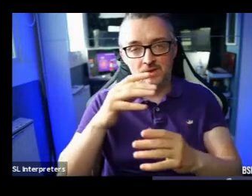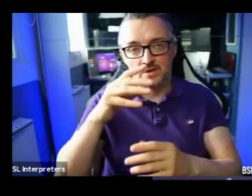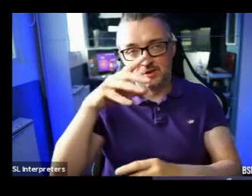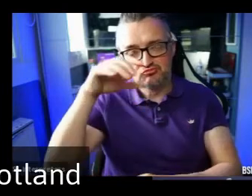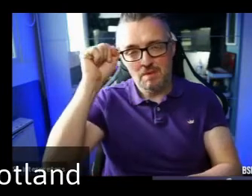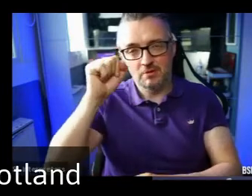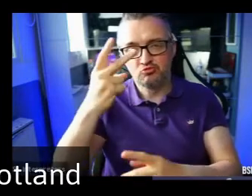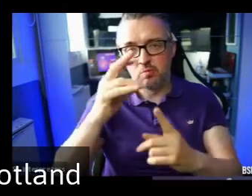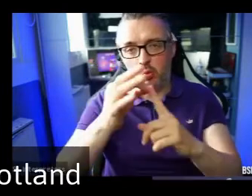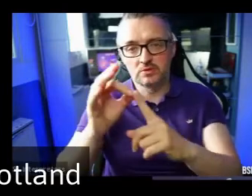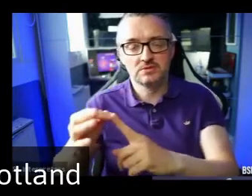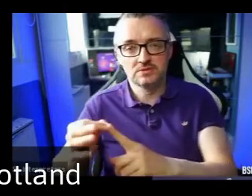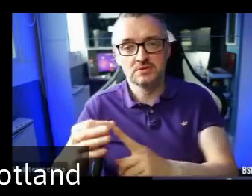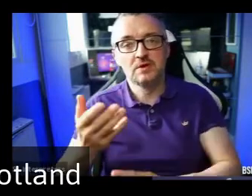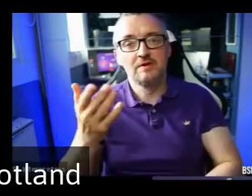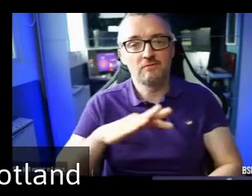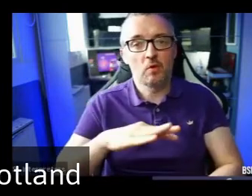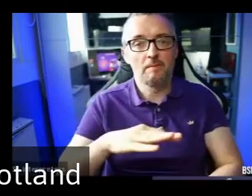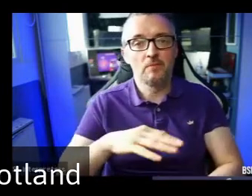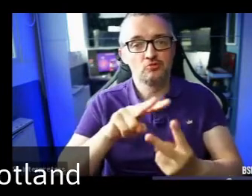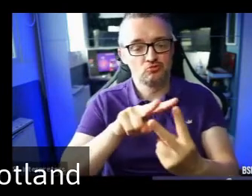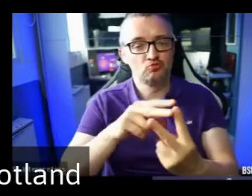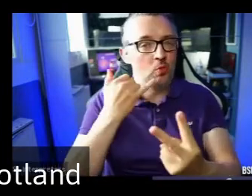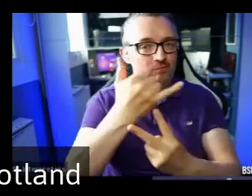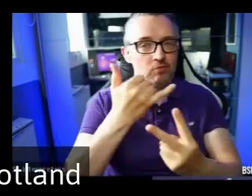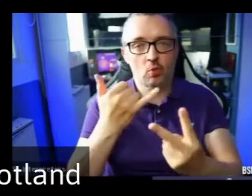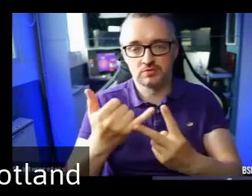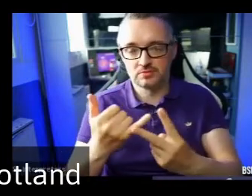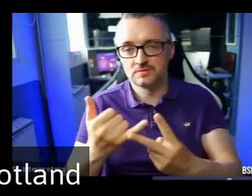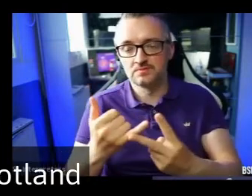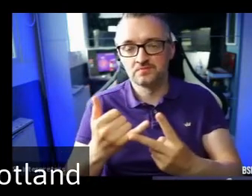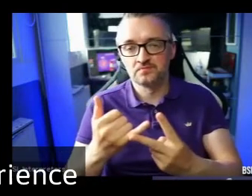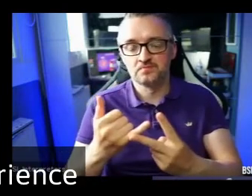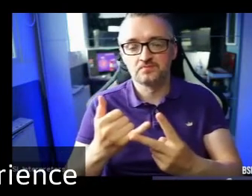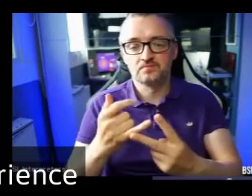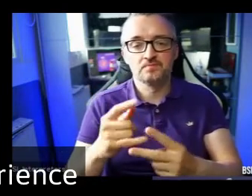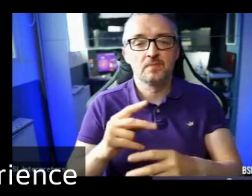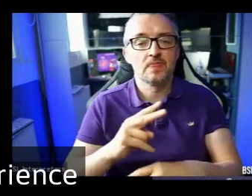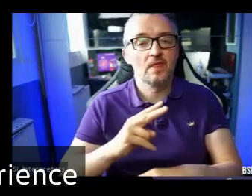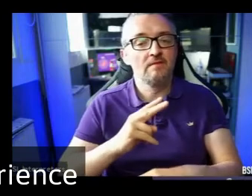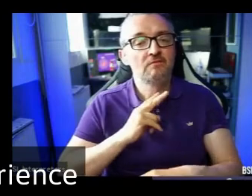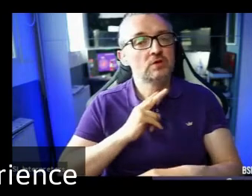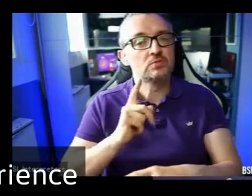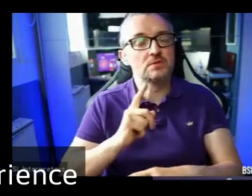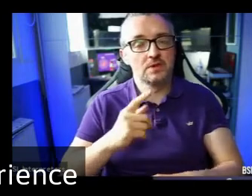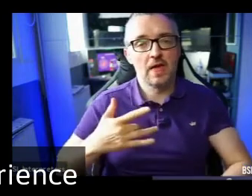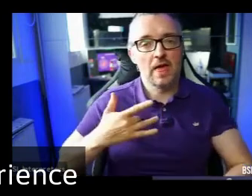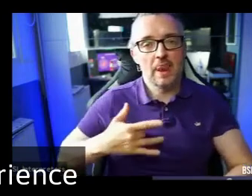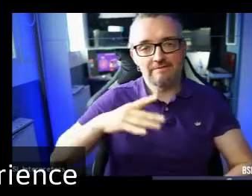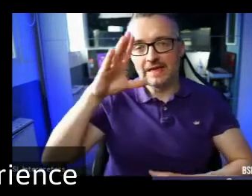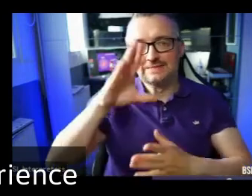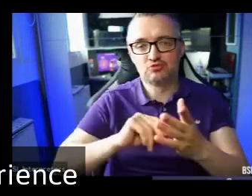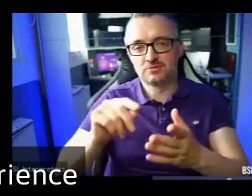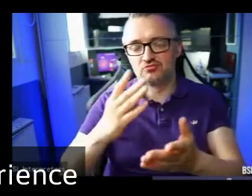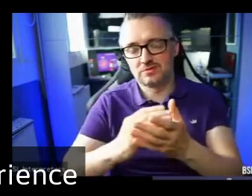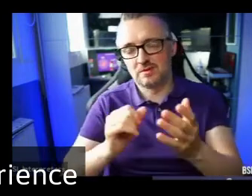points in my career with Alzheimer Scotland emanate from the two phone calls. And I think the voice of lived experience